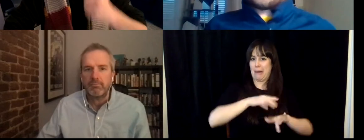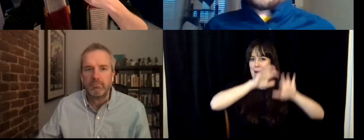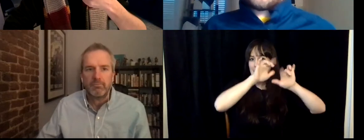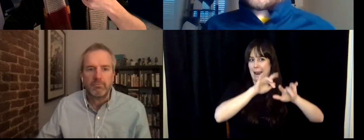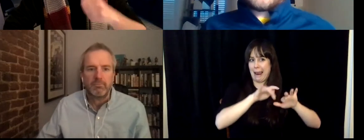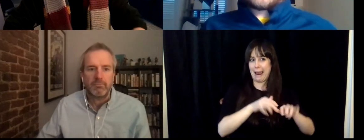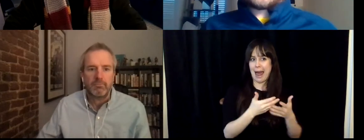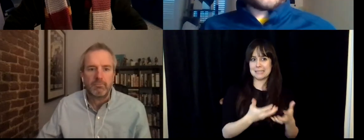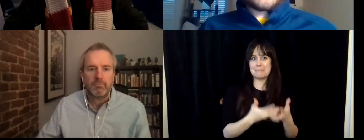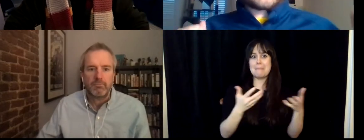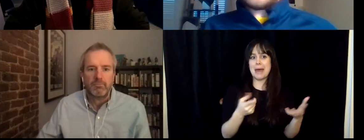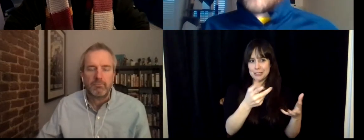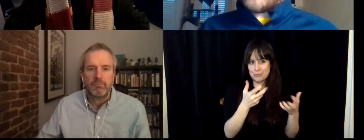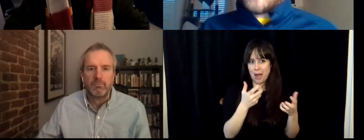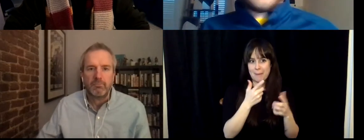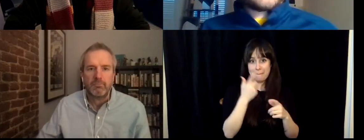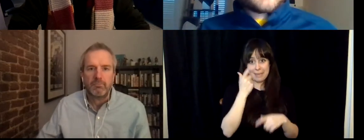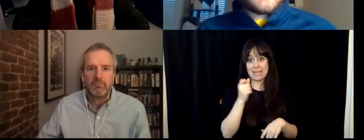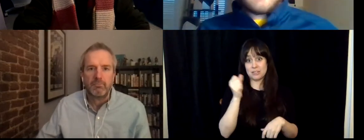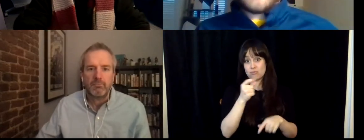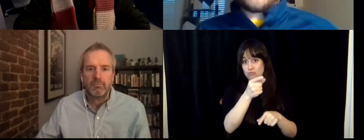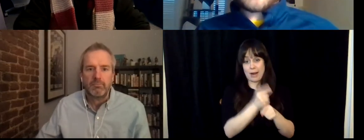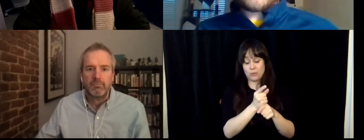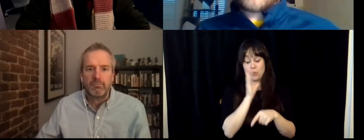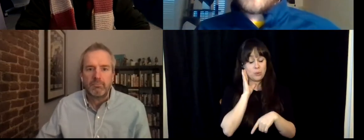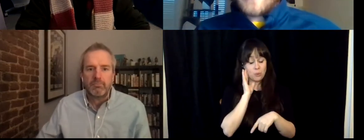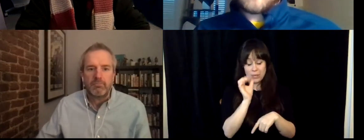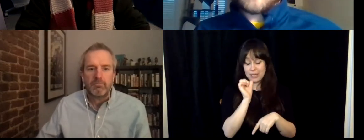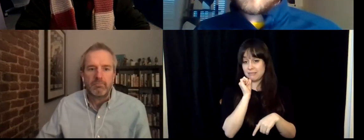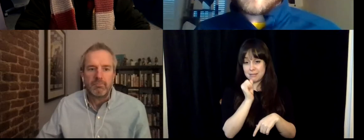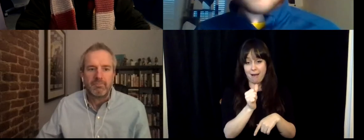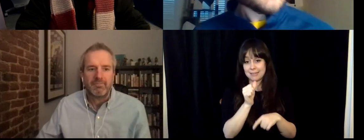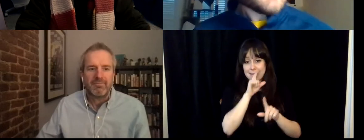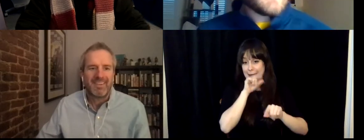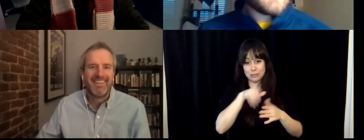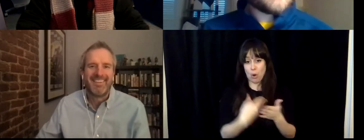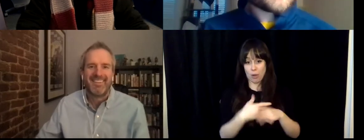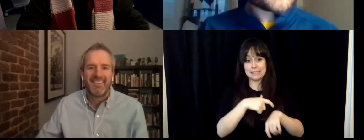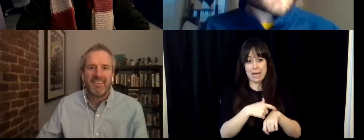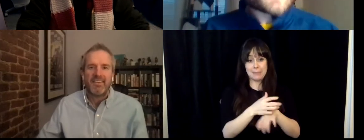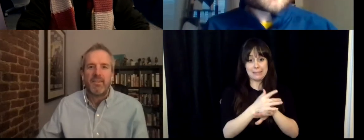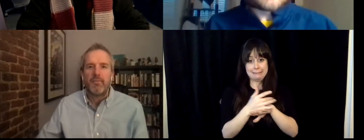you feel compelled to, because we will not in any way, shape, or form get all up to them.